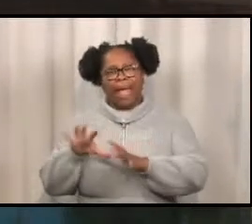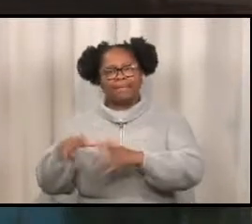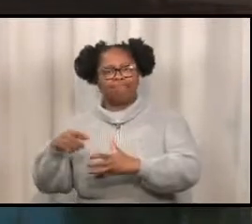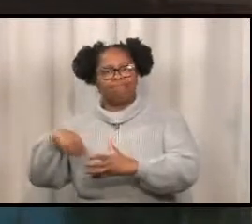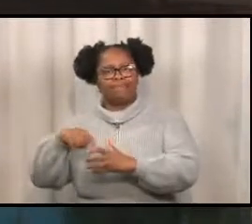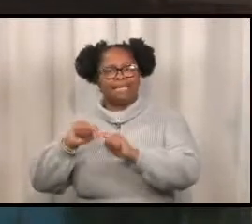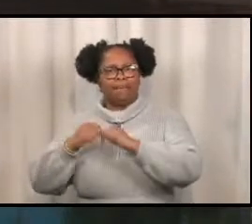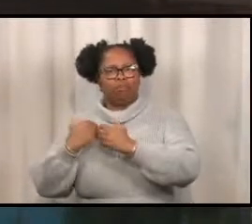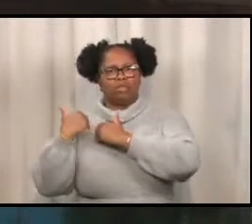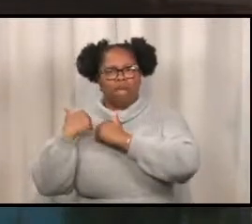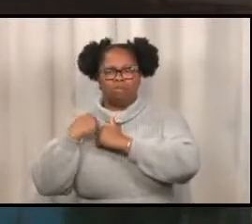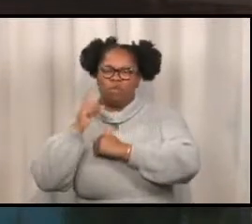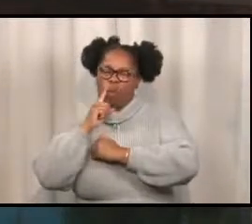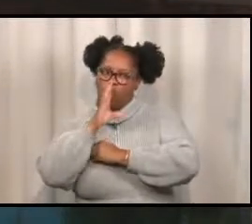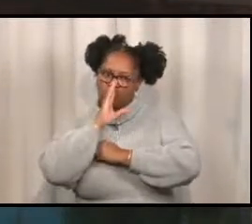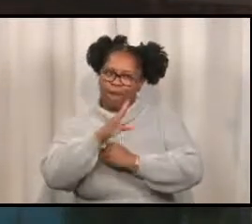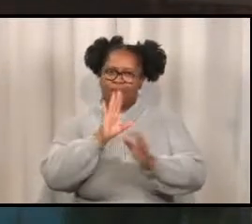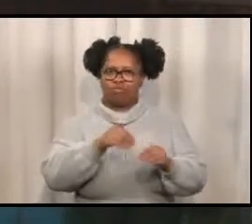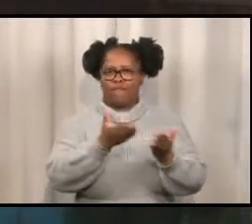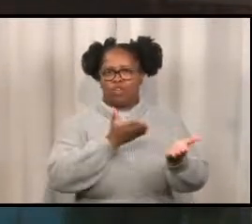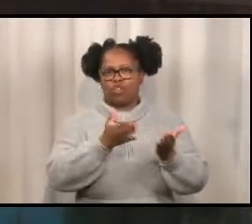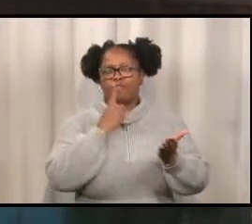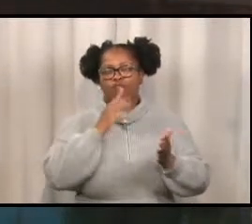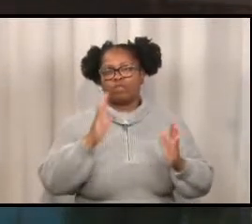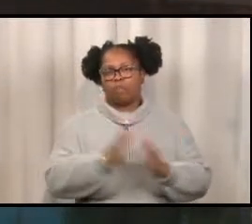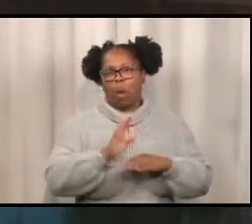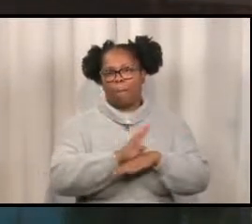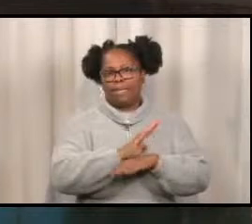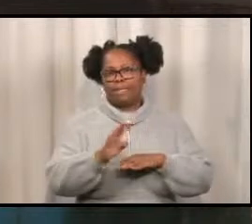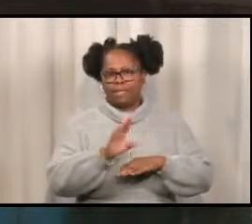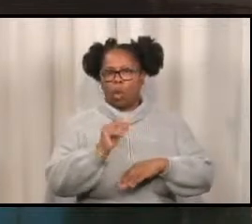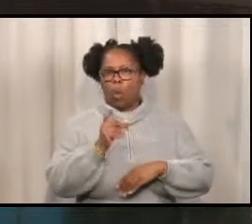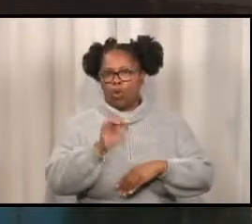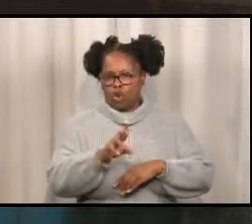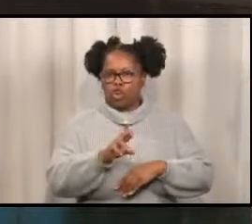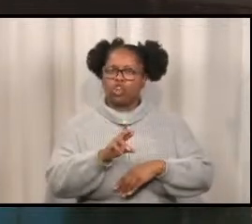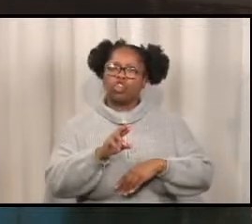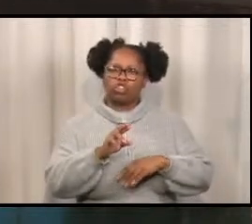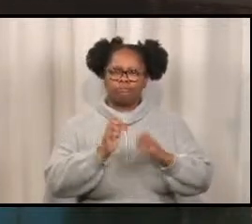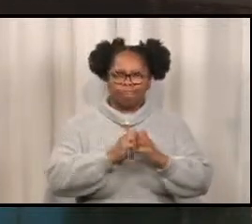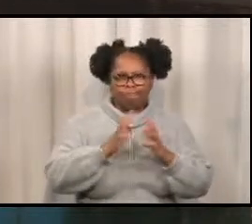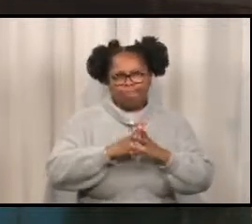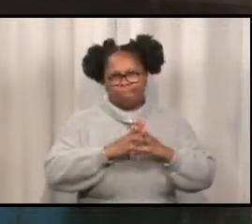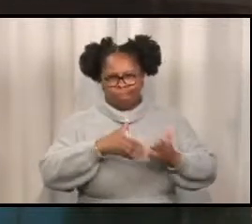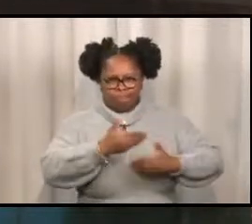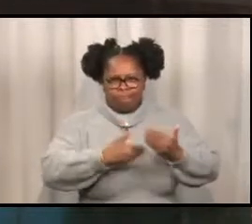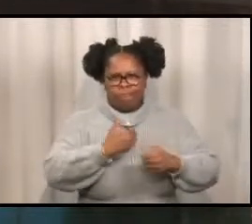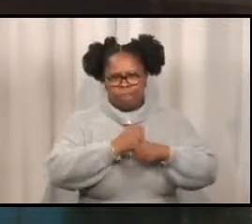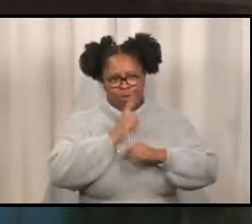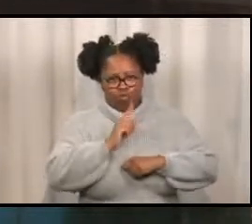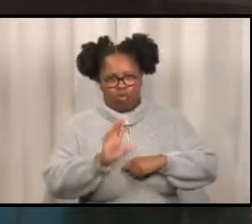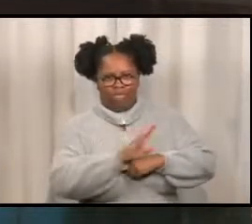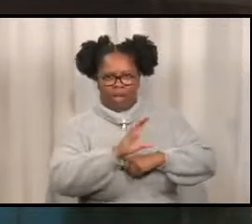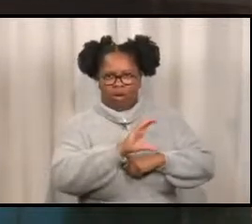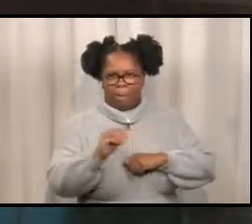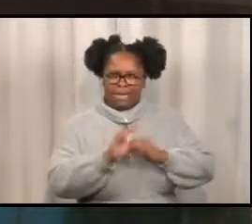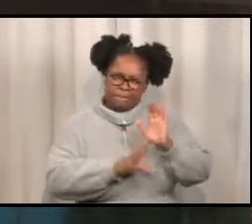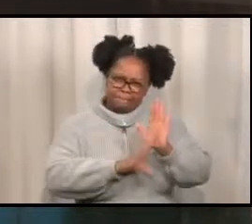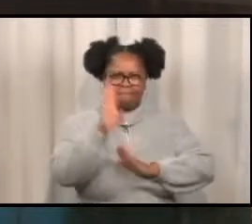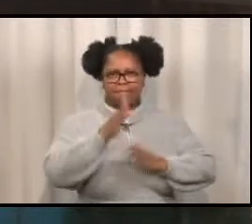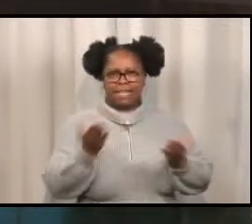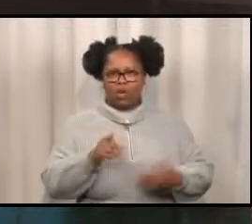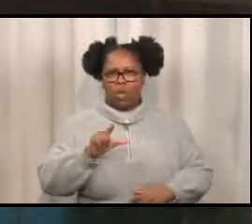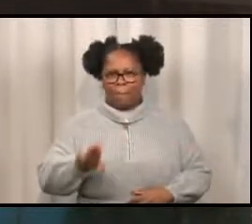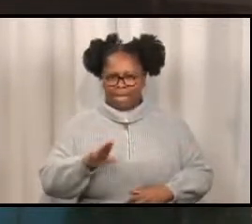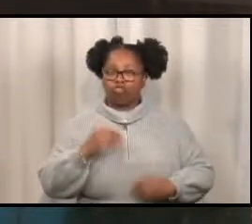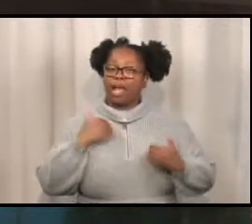for directly providing services to small business owners and entrepreneurs and making sure that their companies thrive here in Long Beach and they